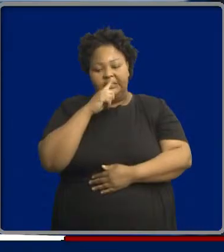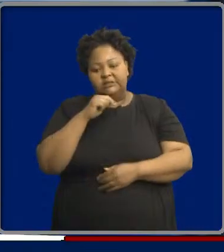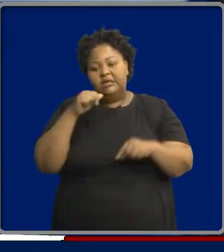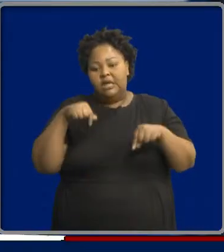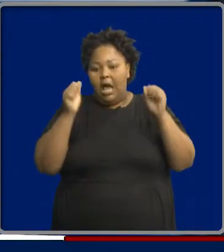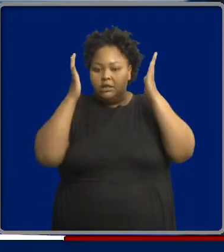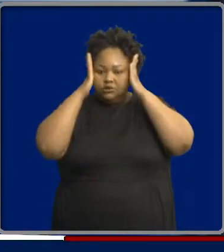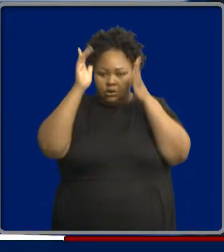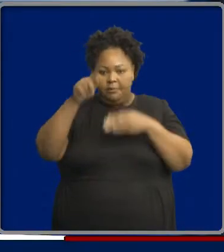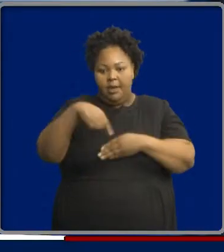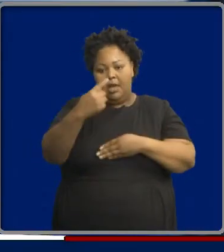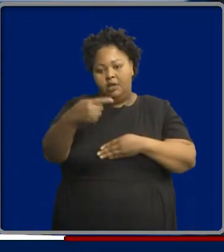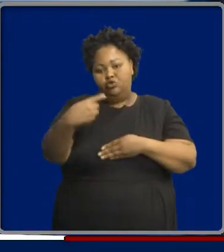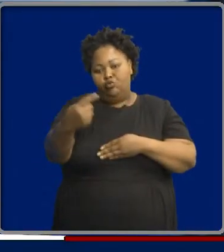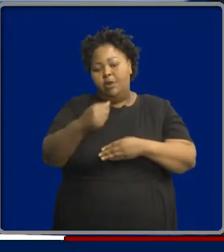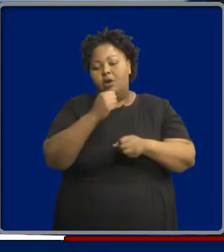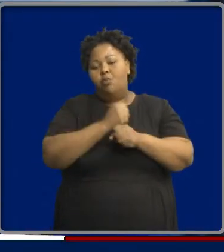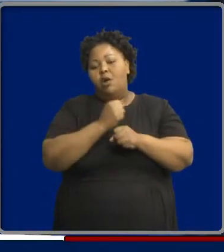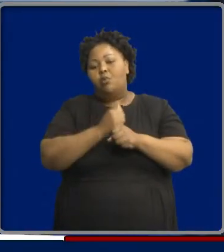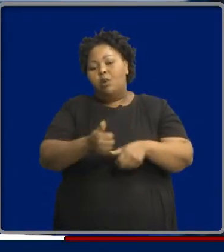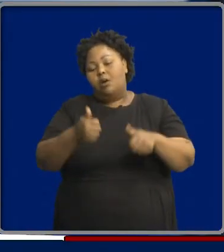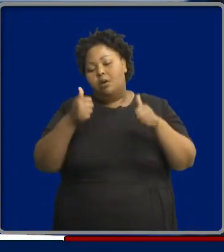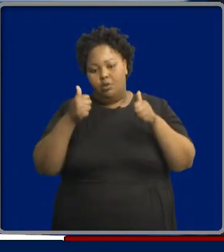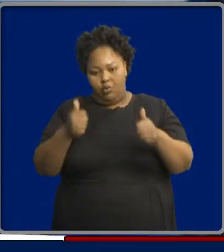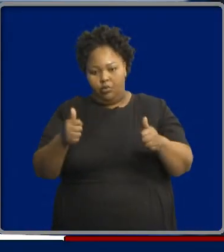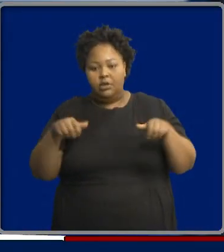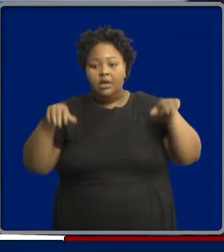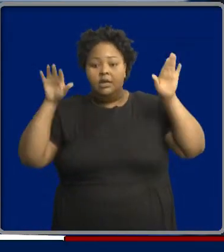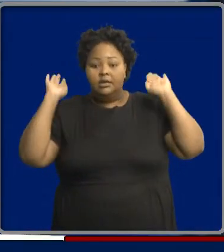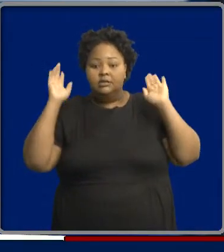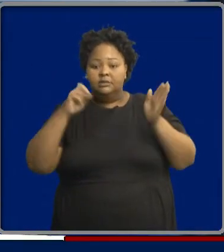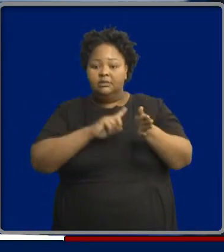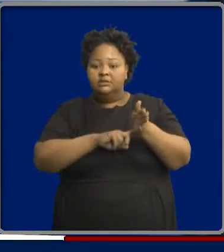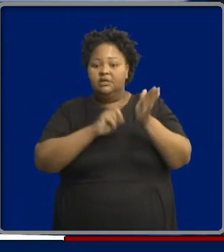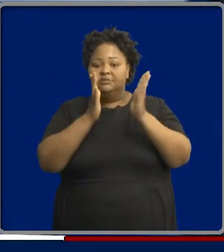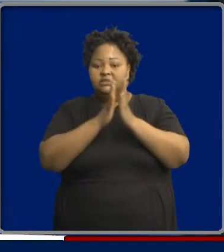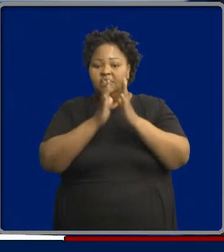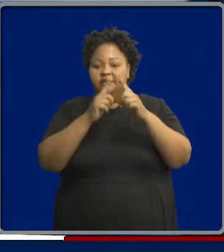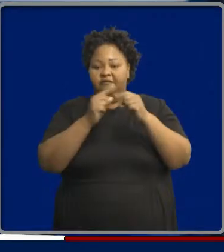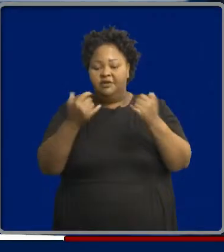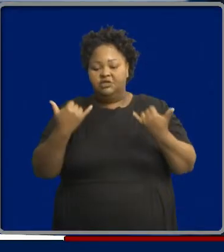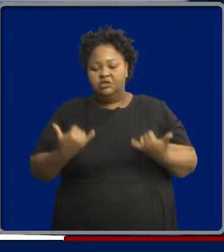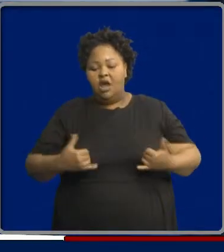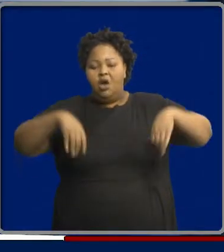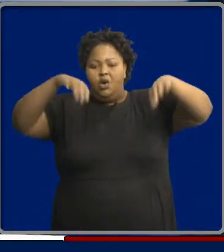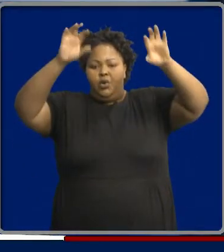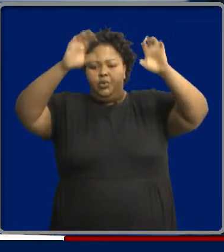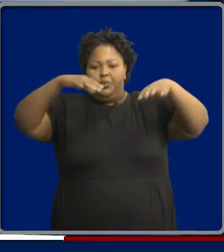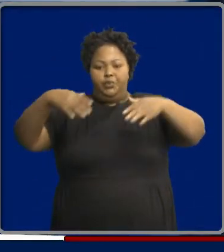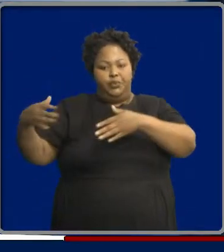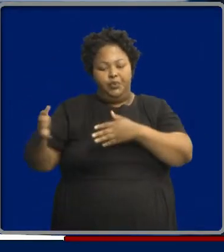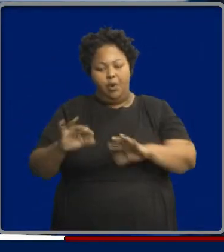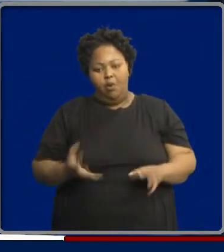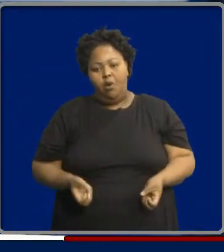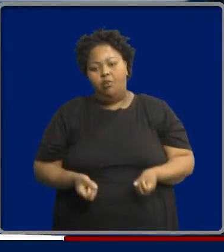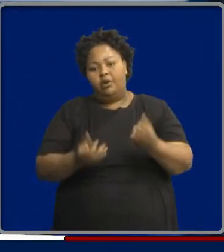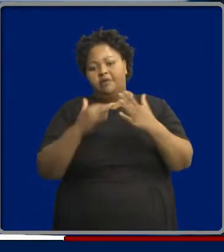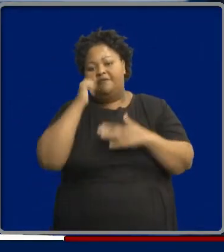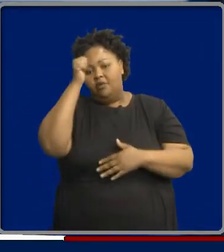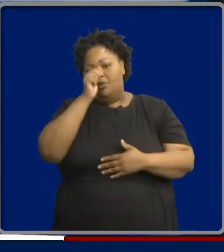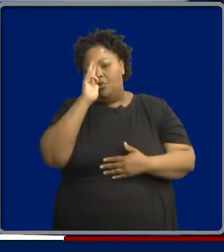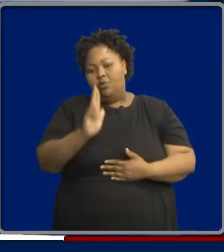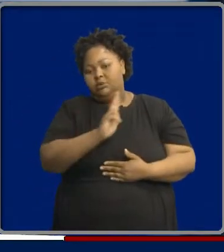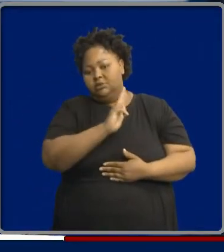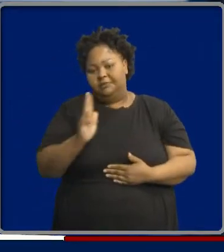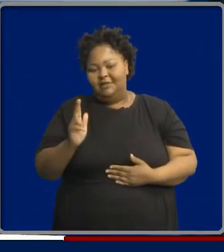Beautiful Kingdom of Eswatini, that's how we come to the conclusion of the news at 10 here at Eswatini TV. Thank you so much for choosing to stay with us. Up next, we cross over to the Weather